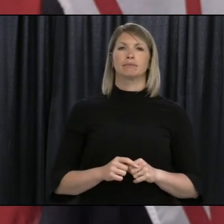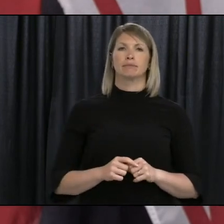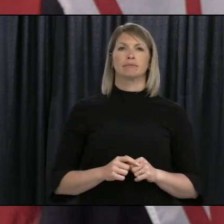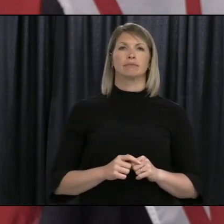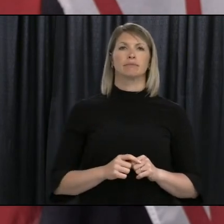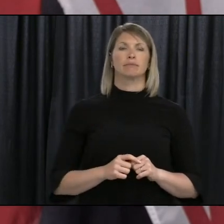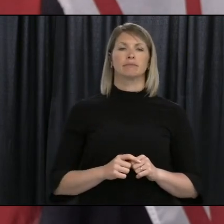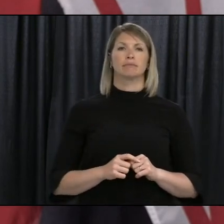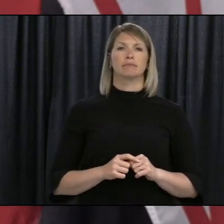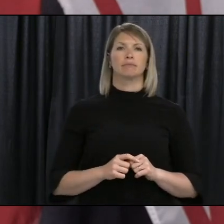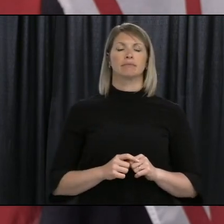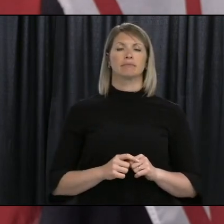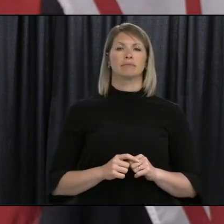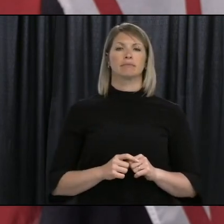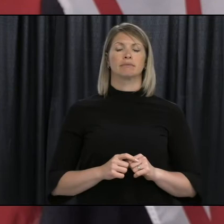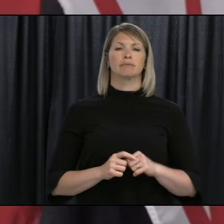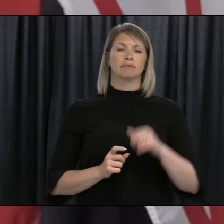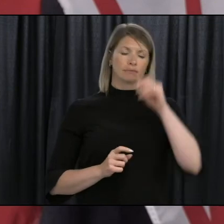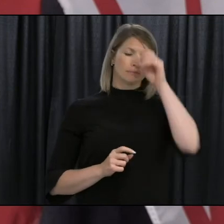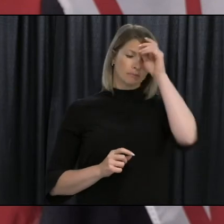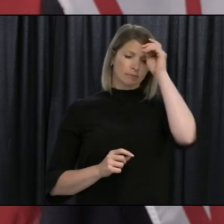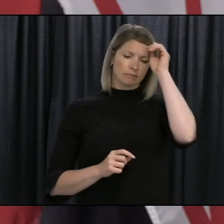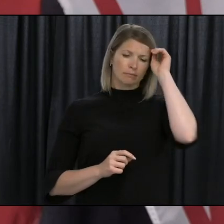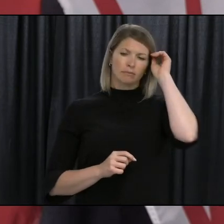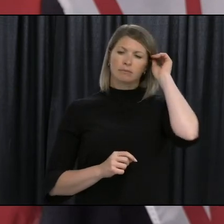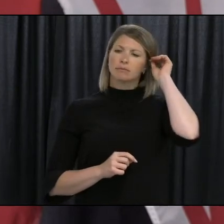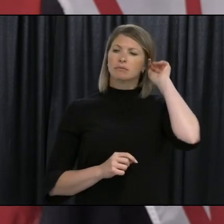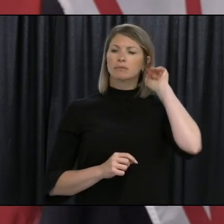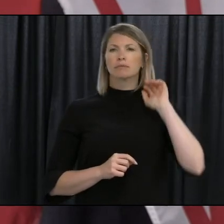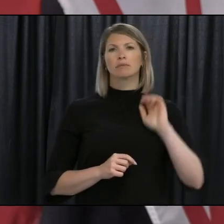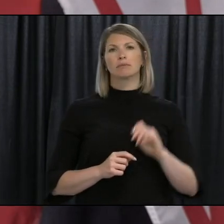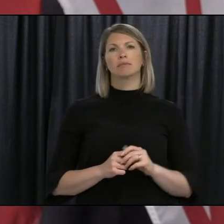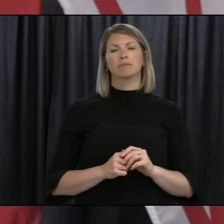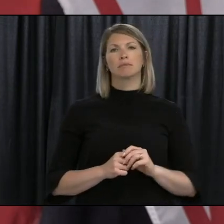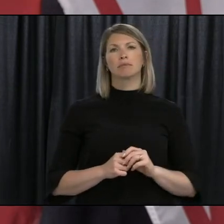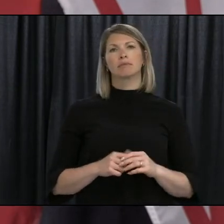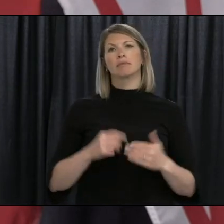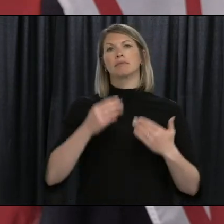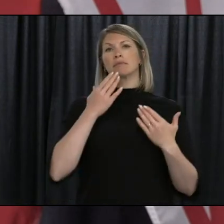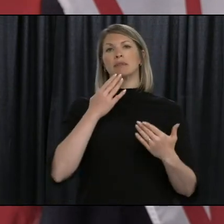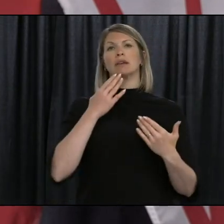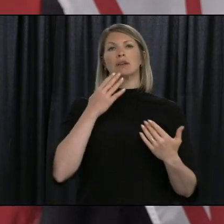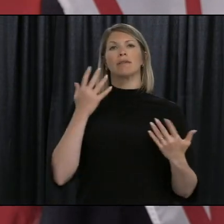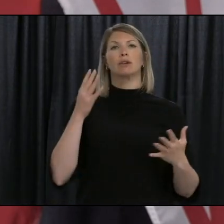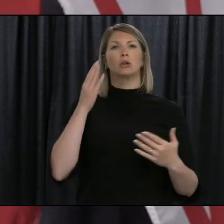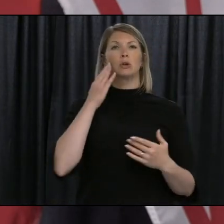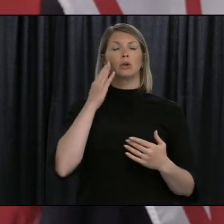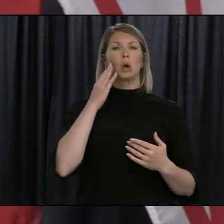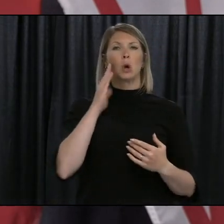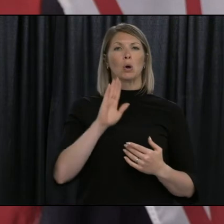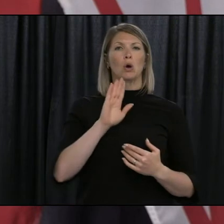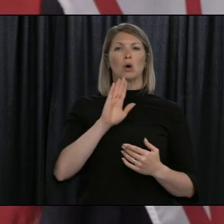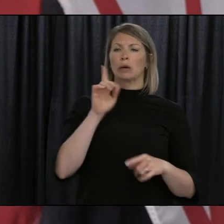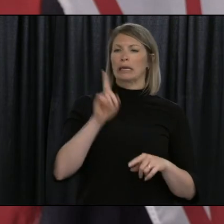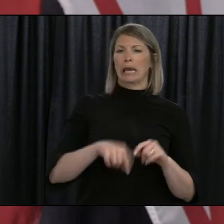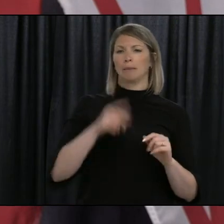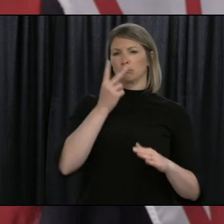you. So I understand you're not in a position today to present a firm outlook for